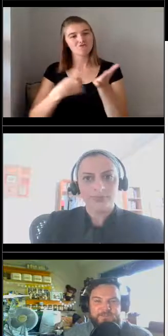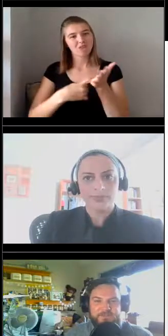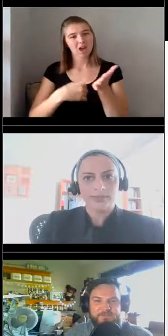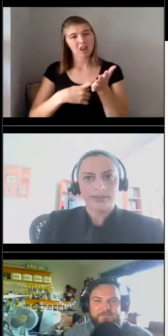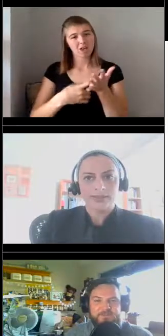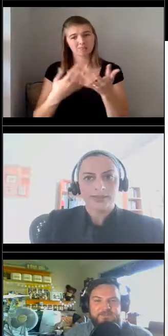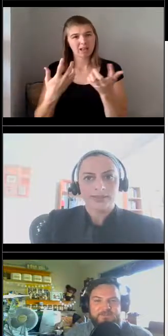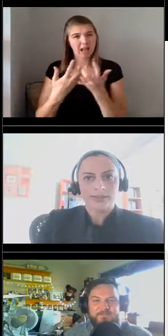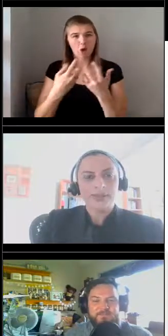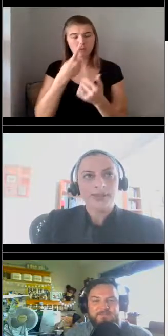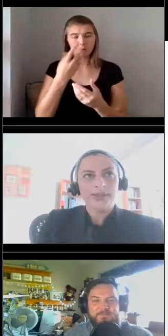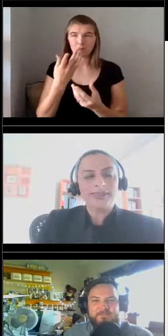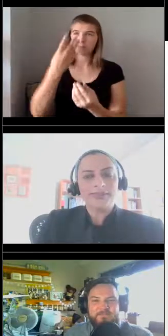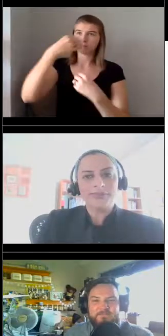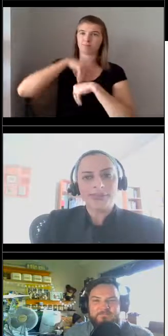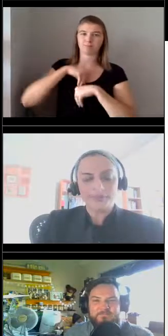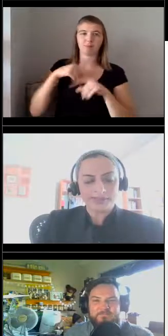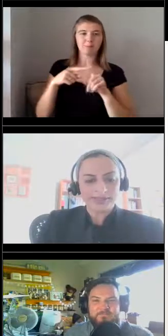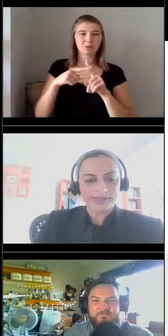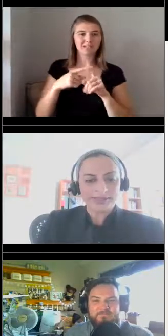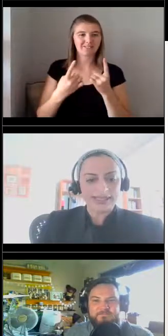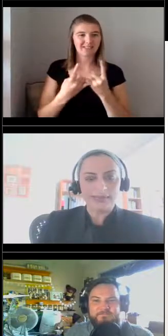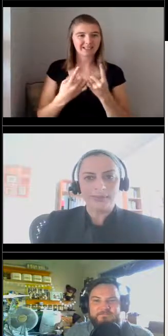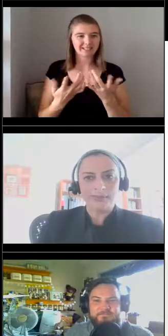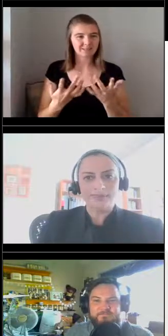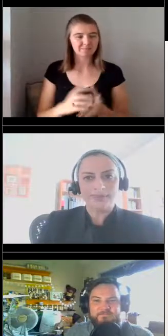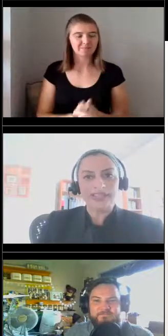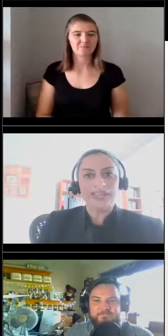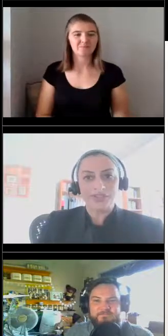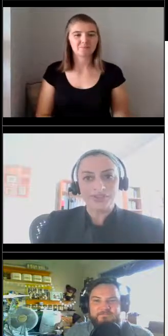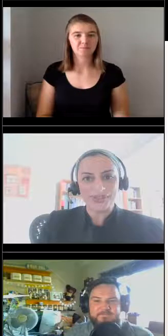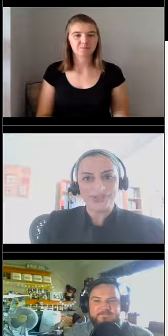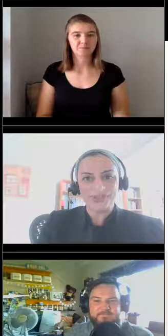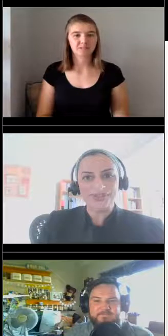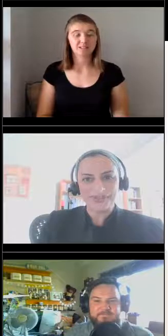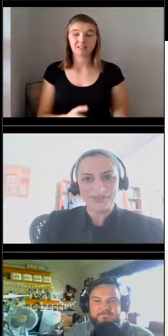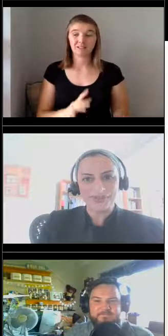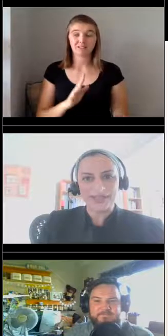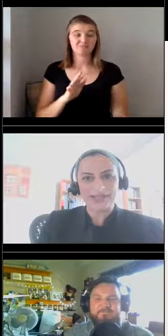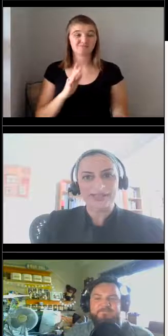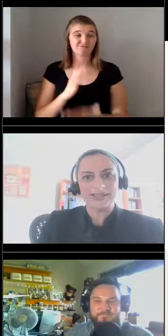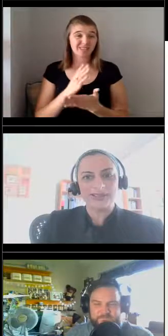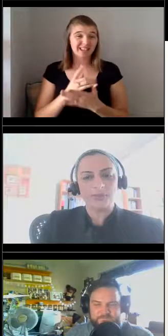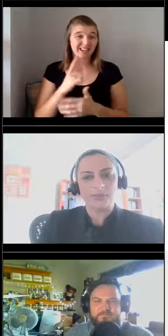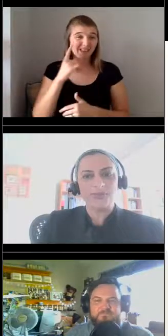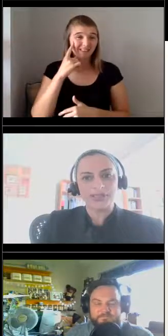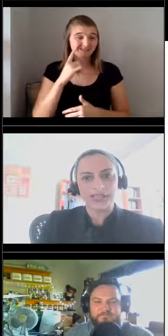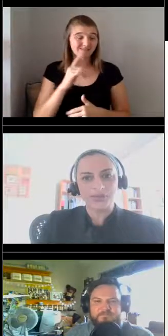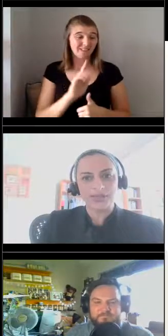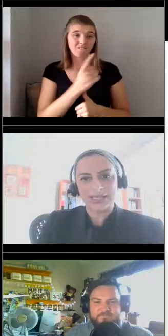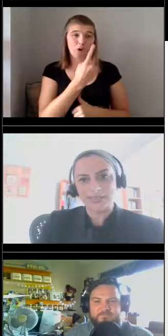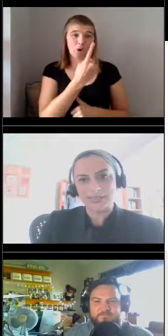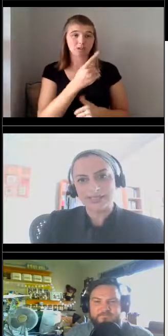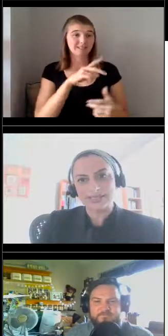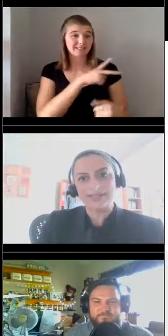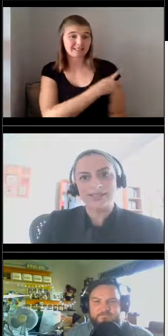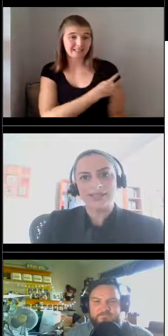the last 6 months? So I think firstly, engage your staff and get the feedback. Also engage